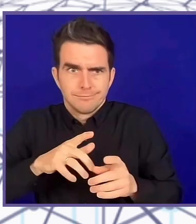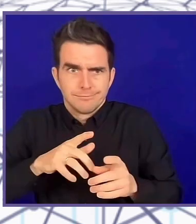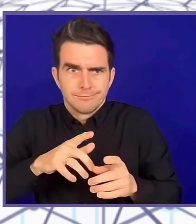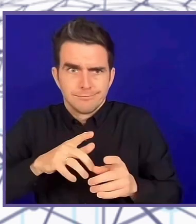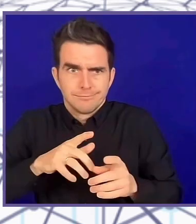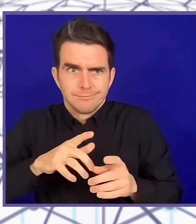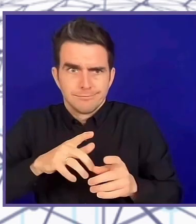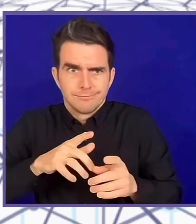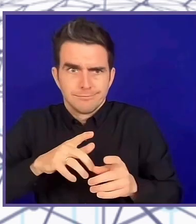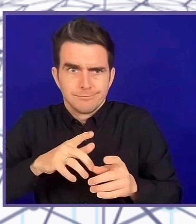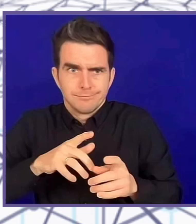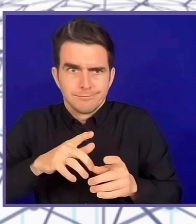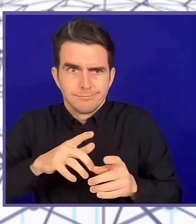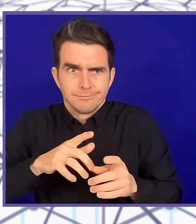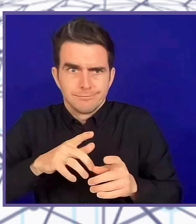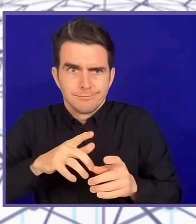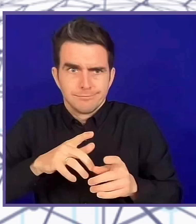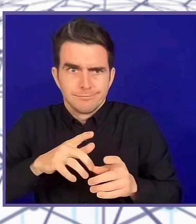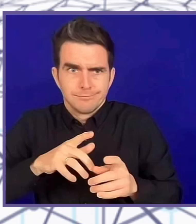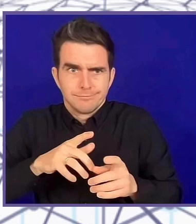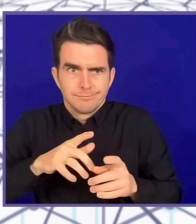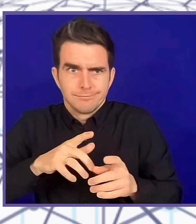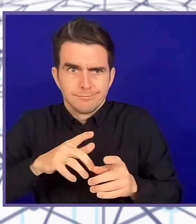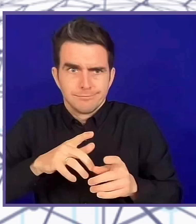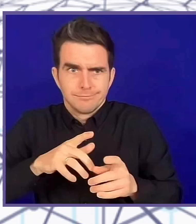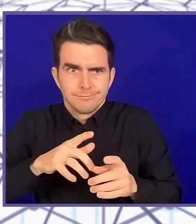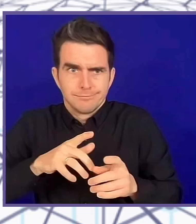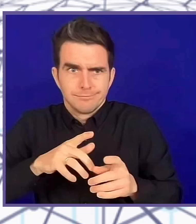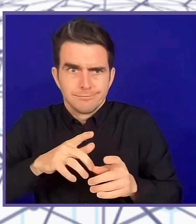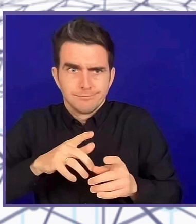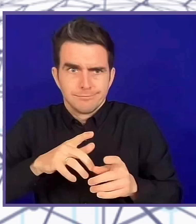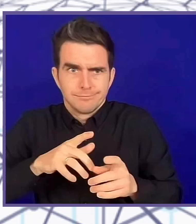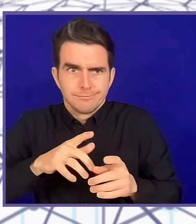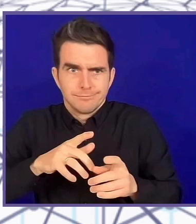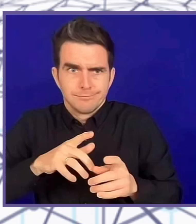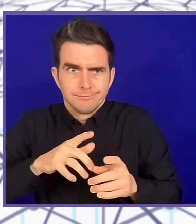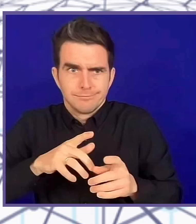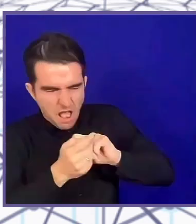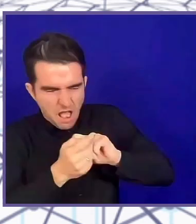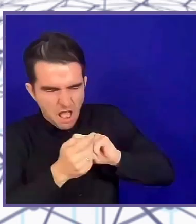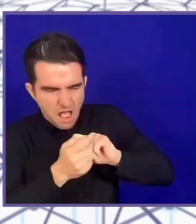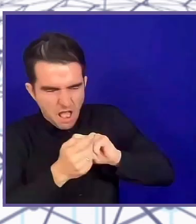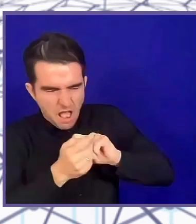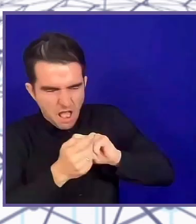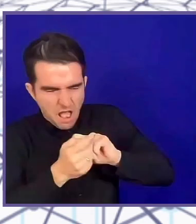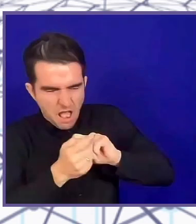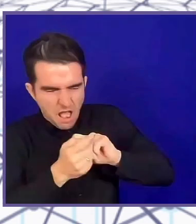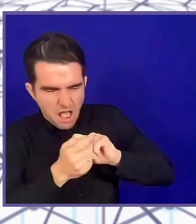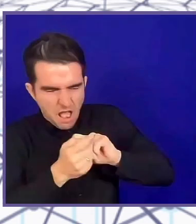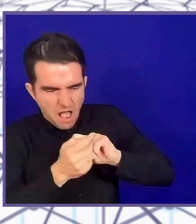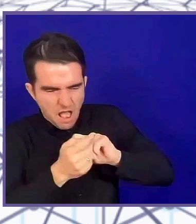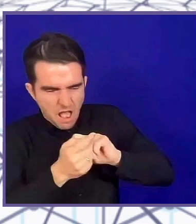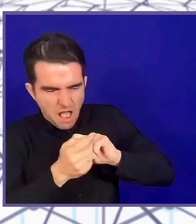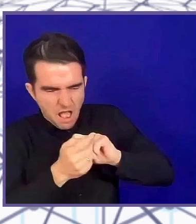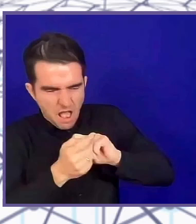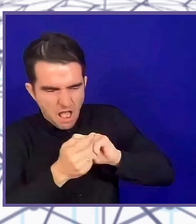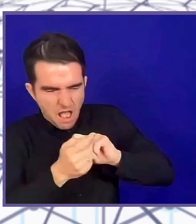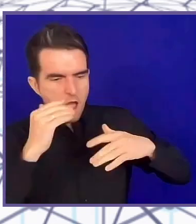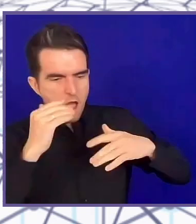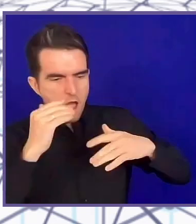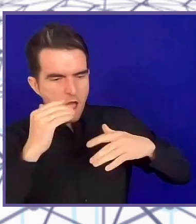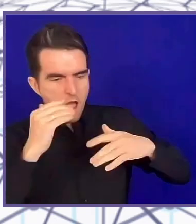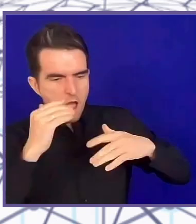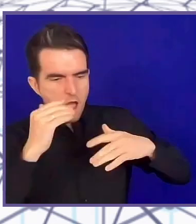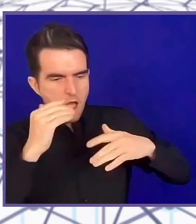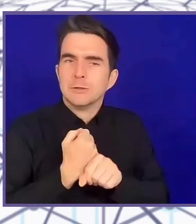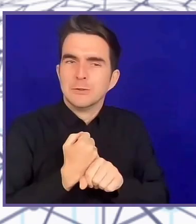to then make it accessible 7 years or however many years afterwards. How do we do that? Well, why